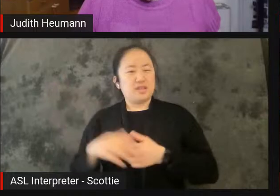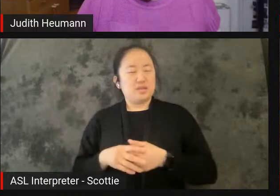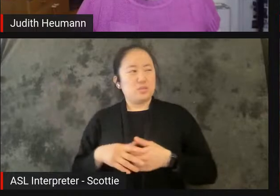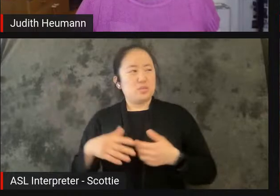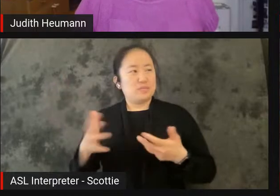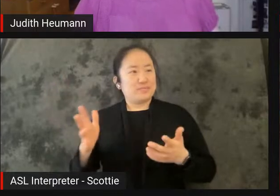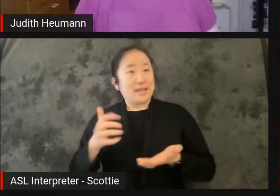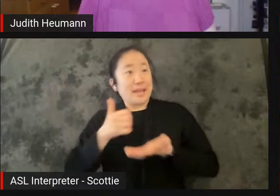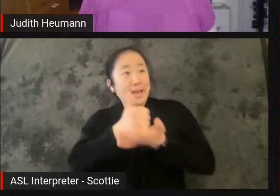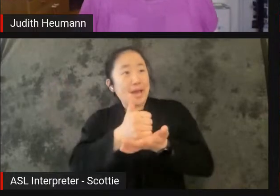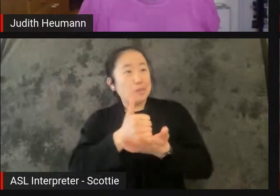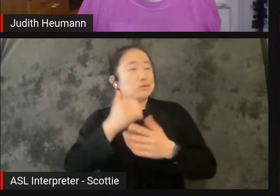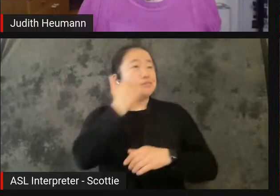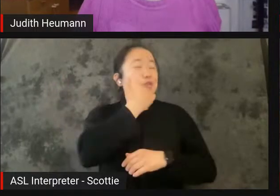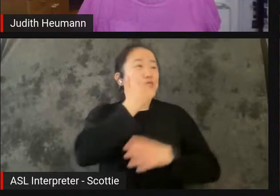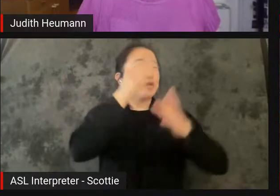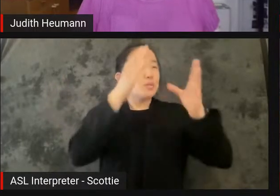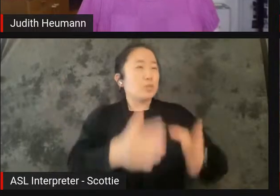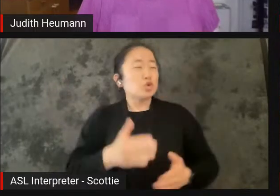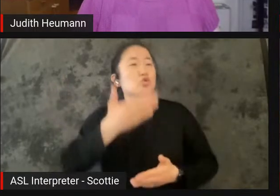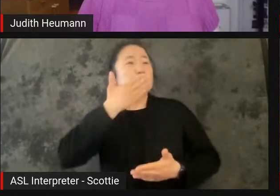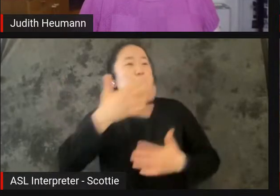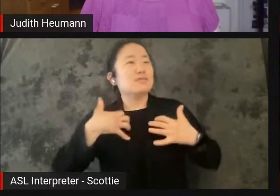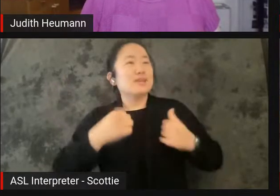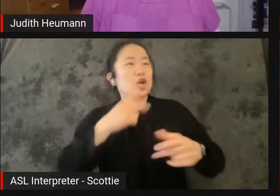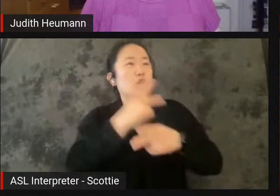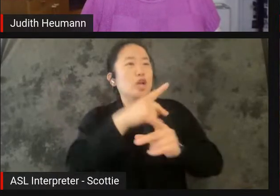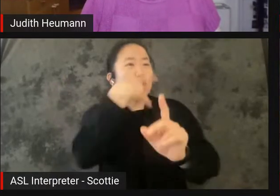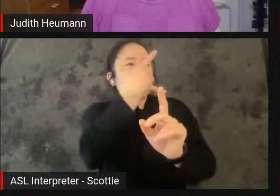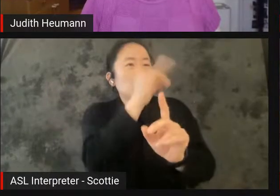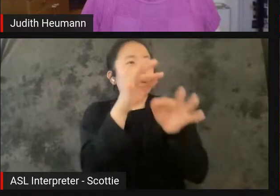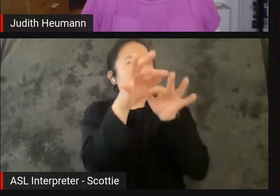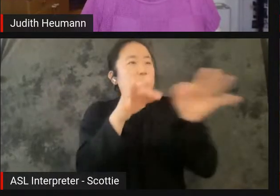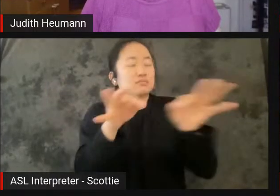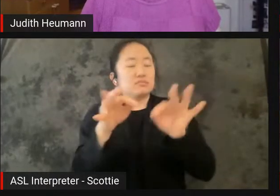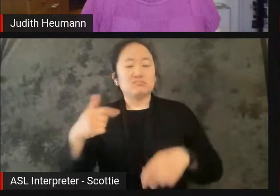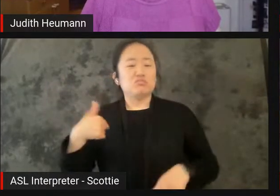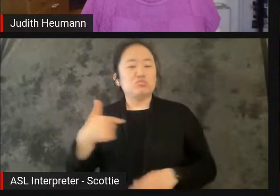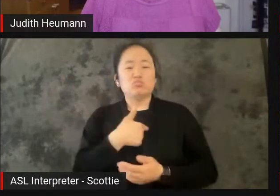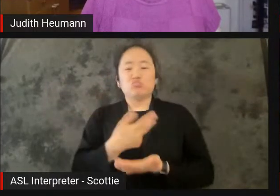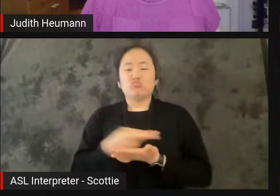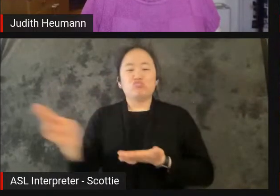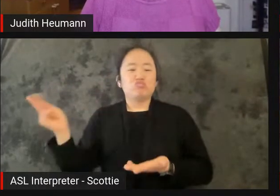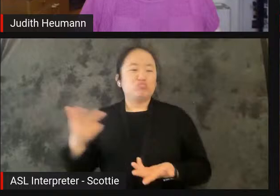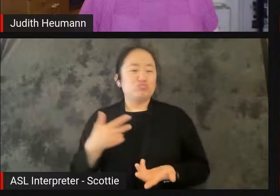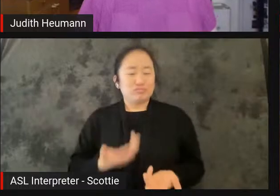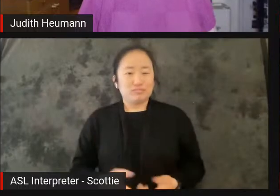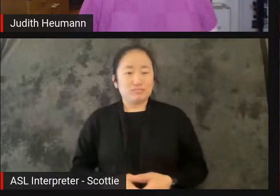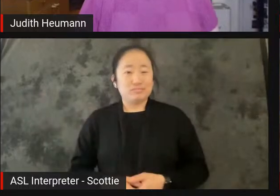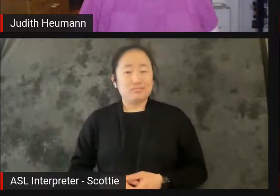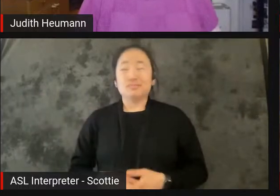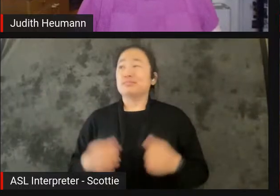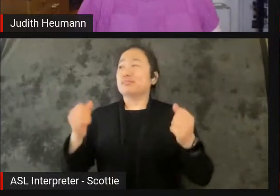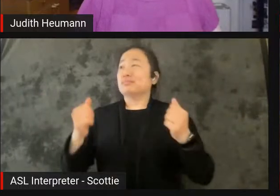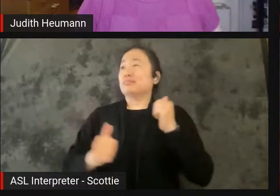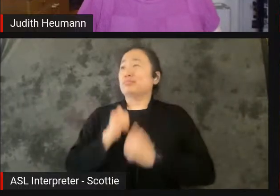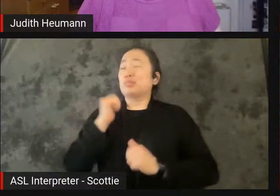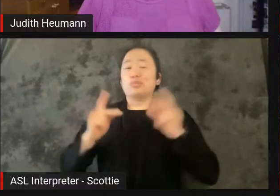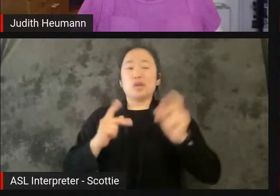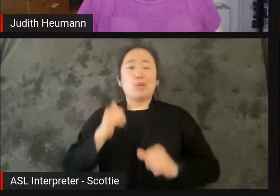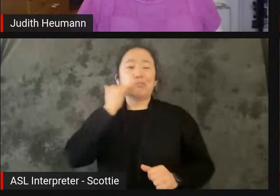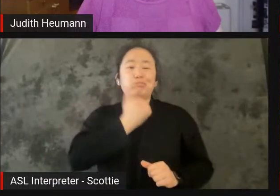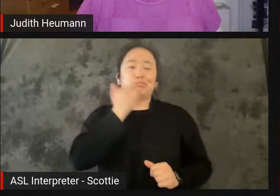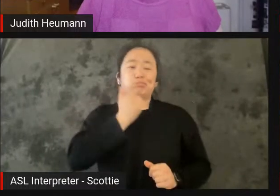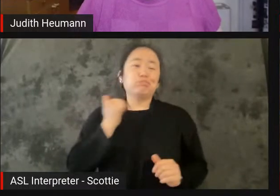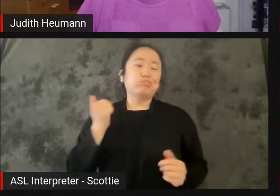like. And so most people are going about their day-to-day life. They may complain about